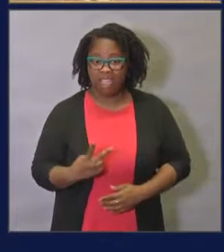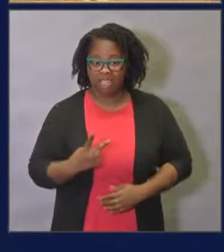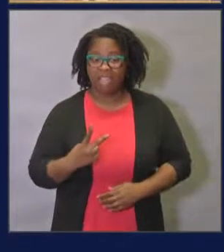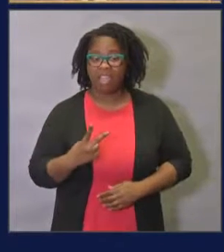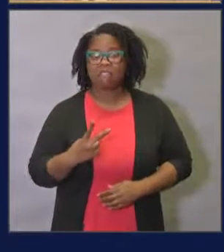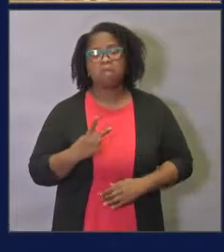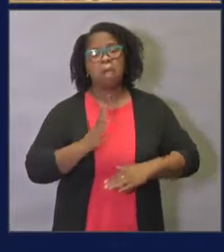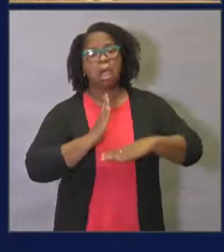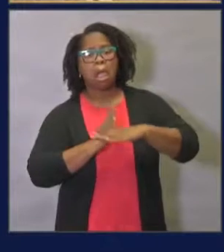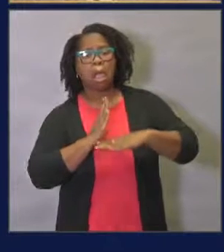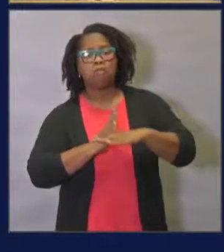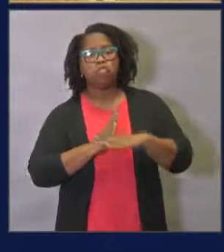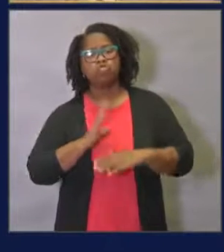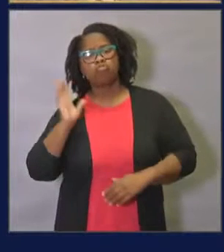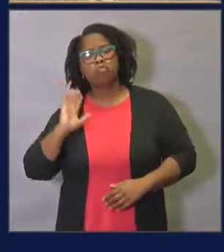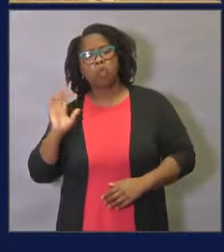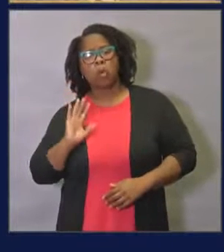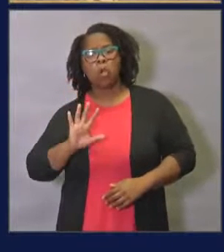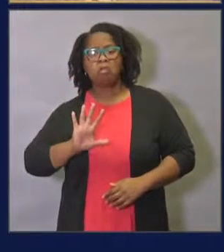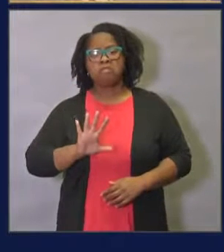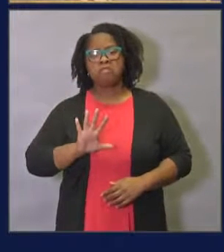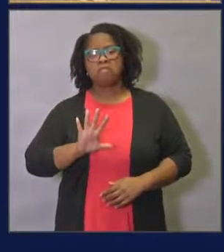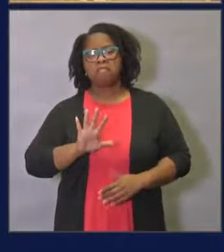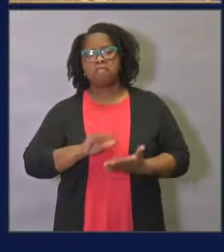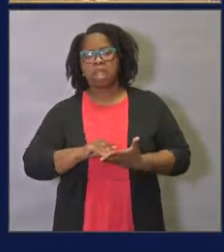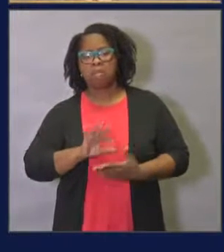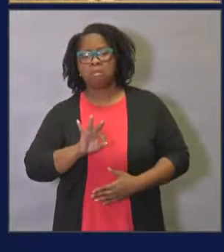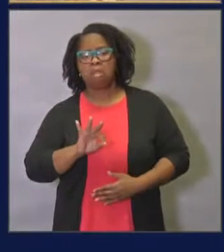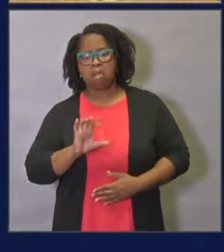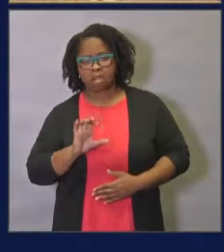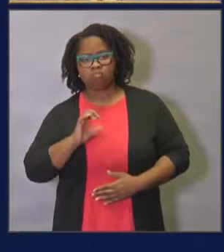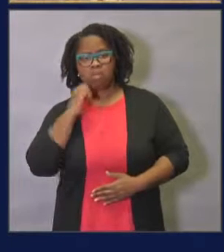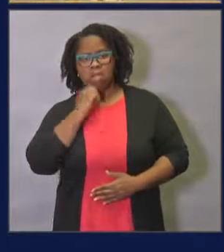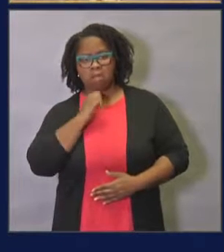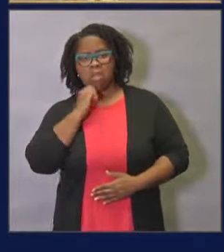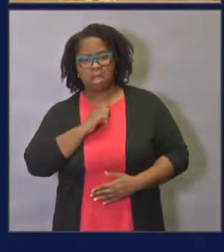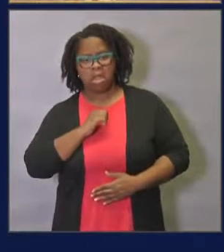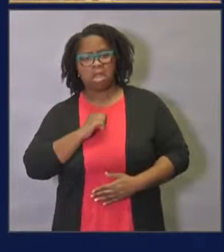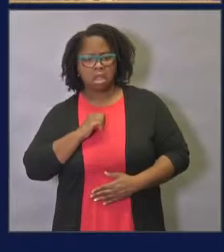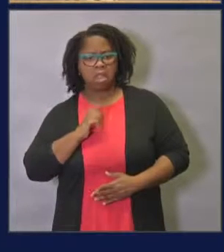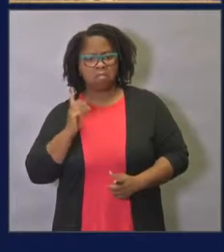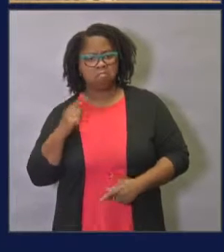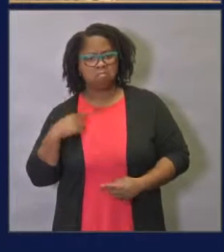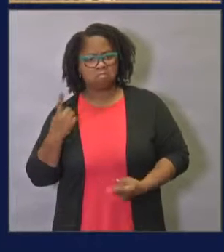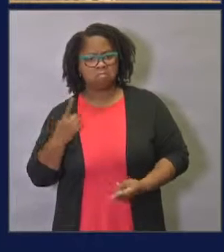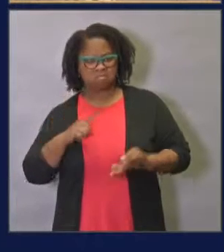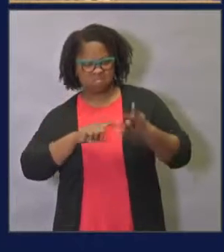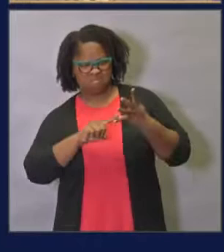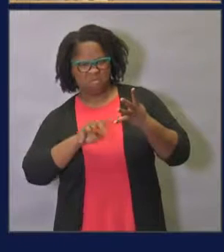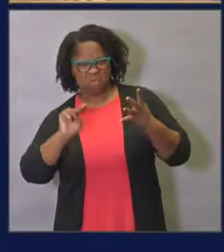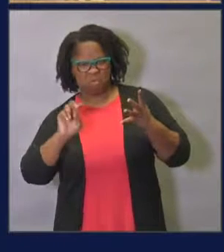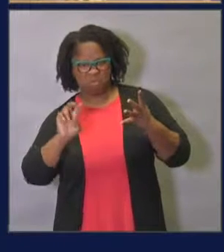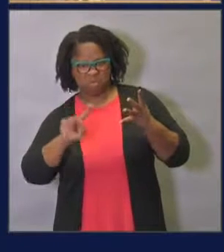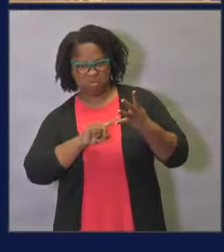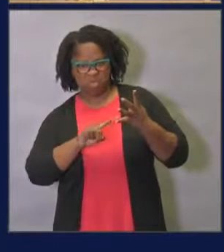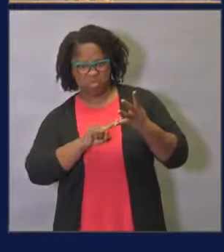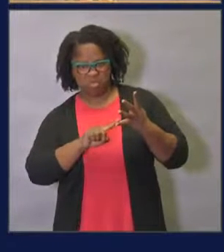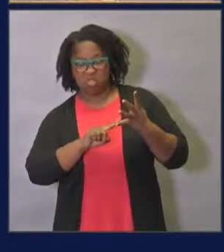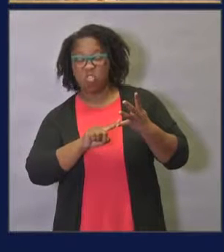increase from an average about 5,900 cases each day in the last week in November to an average of